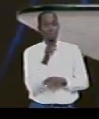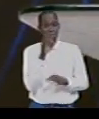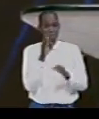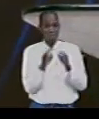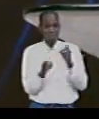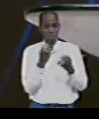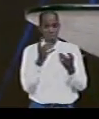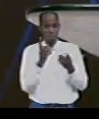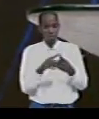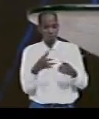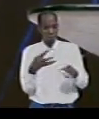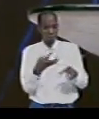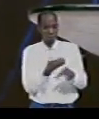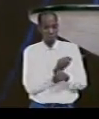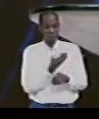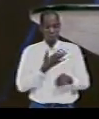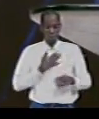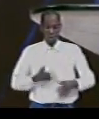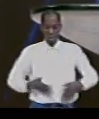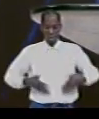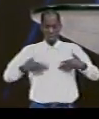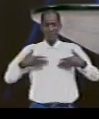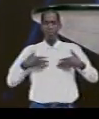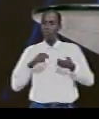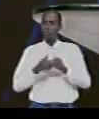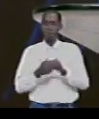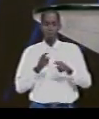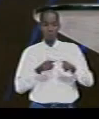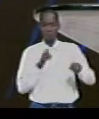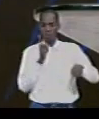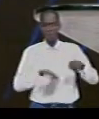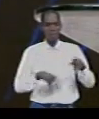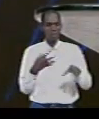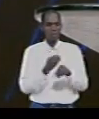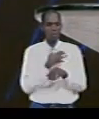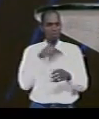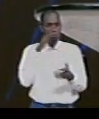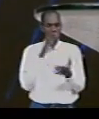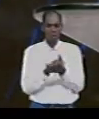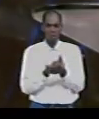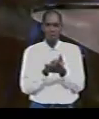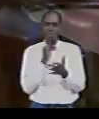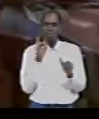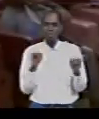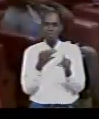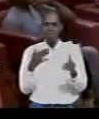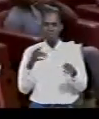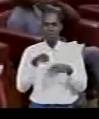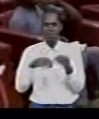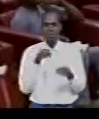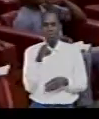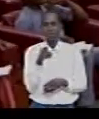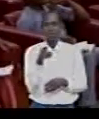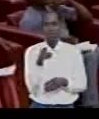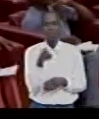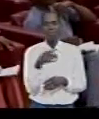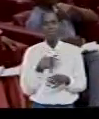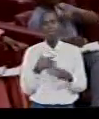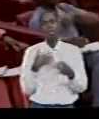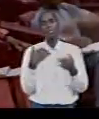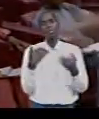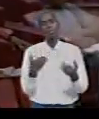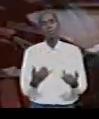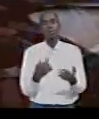If you want to take my life, this one will not go with you. Am I talking about you? And now the